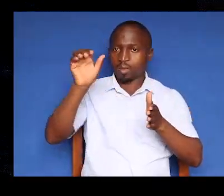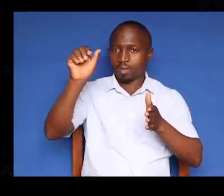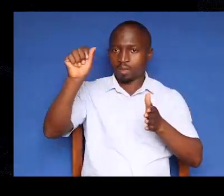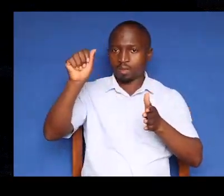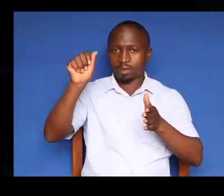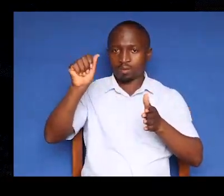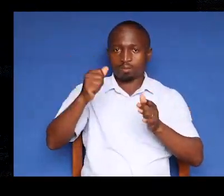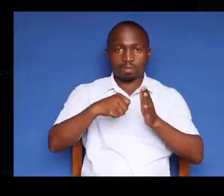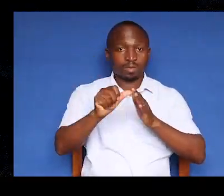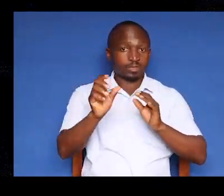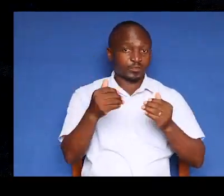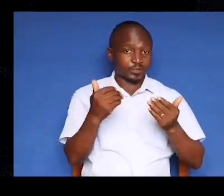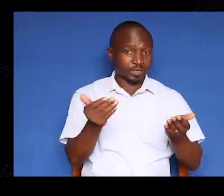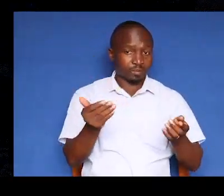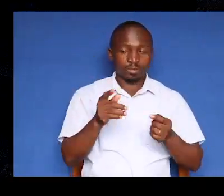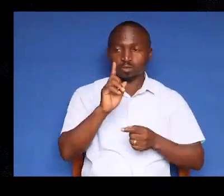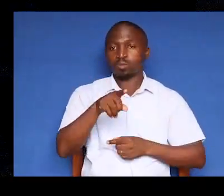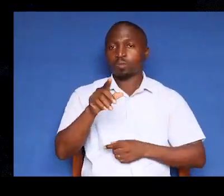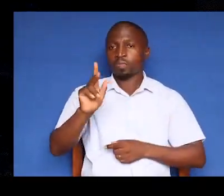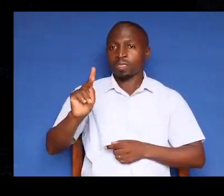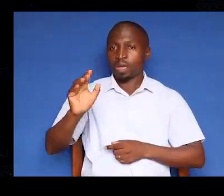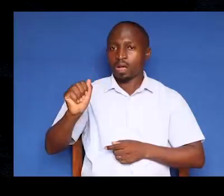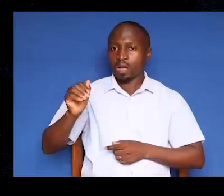A, there is Kapungu